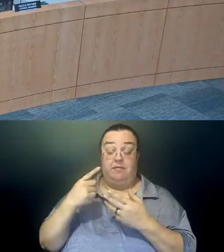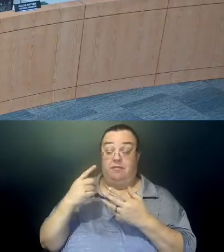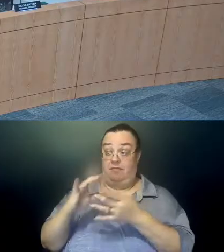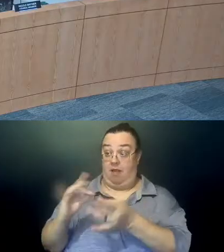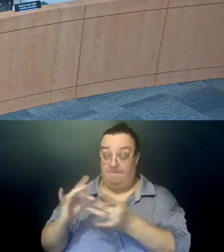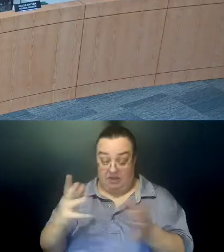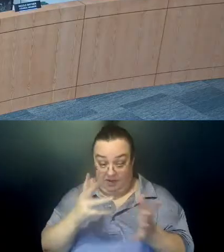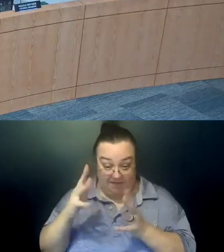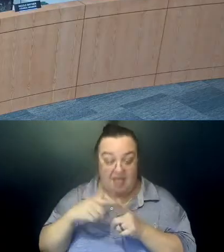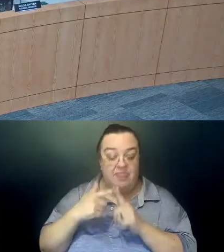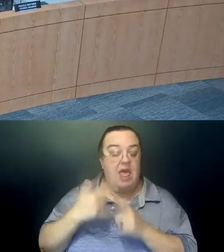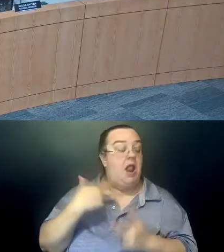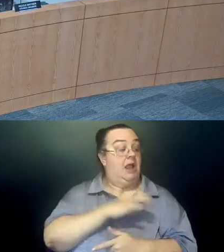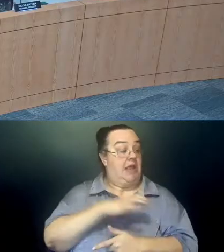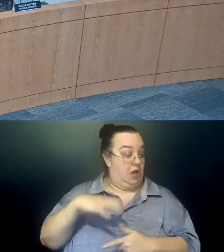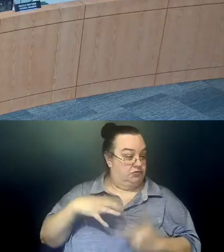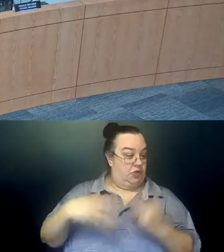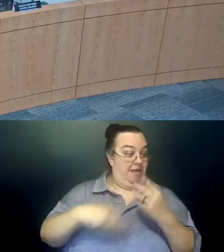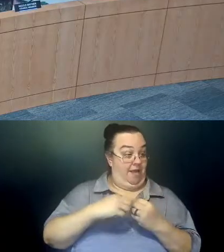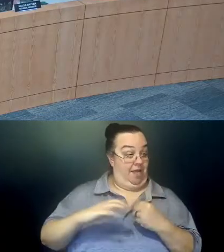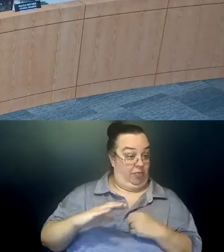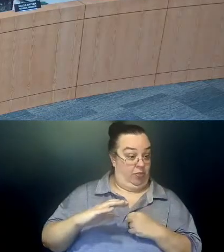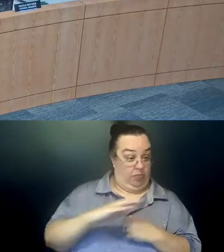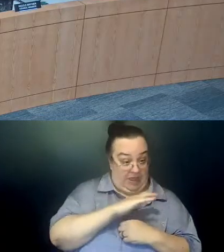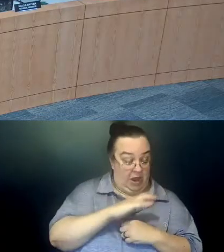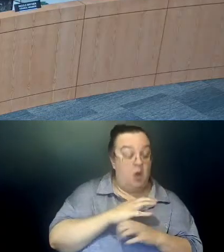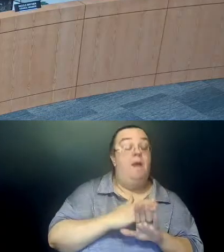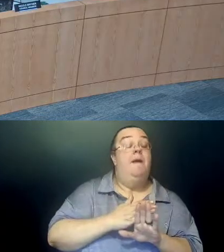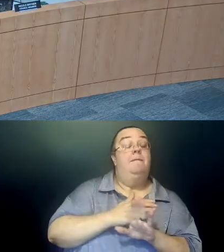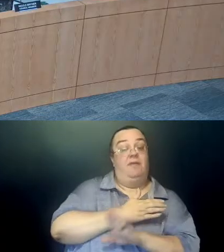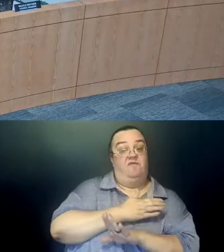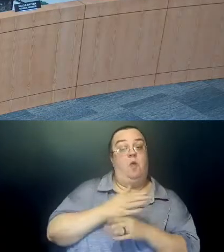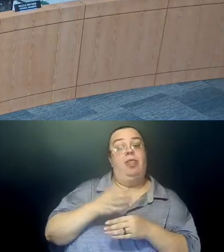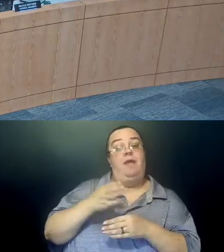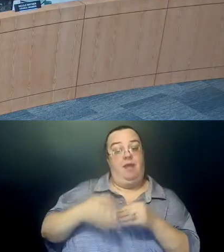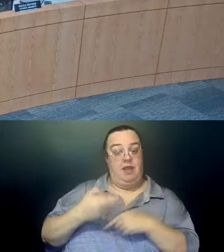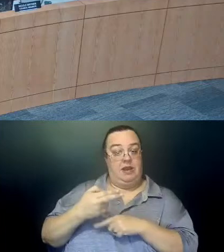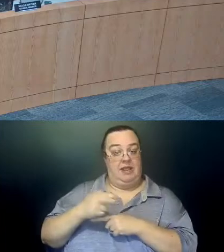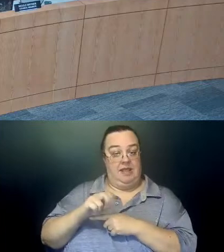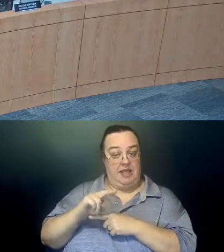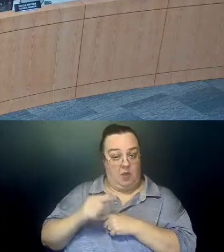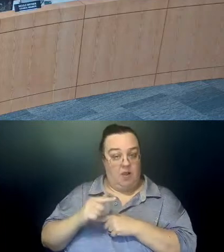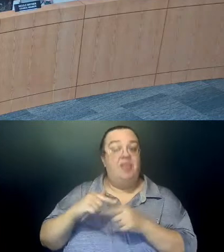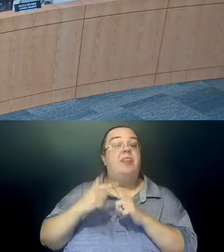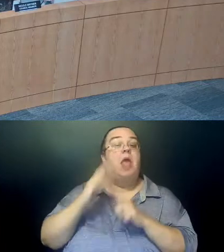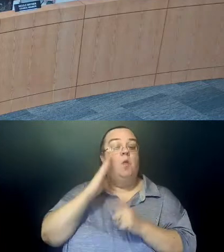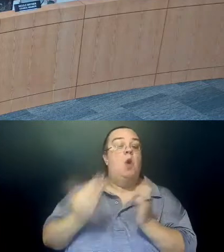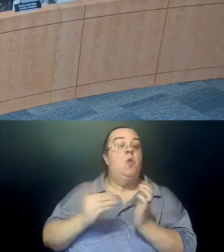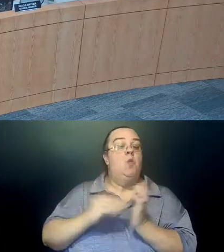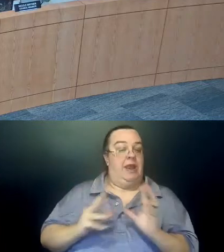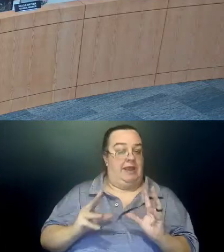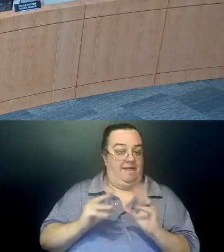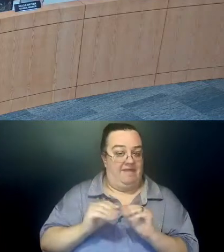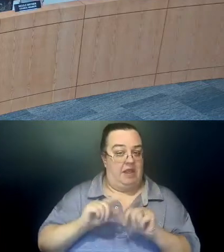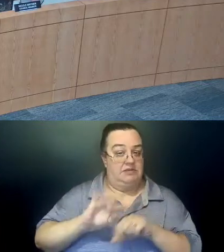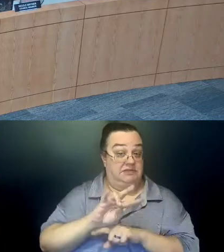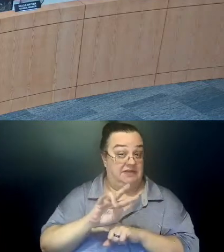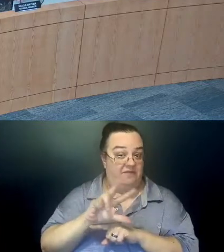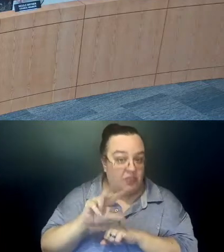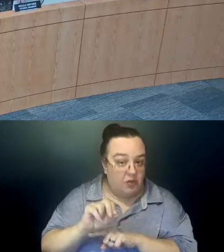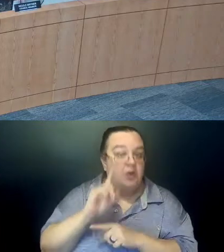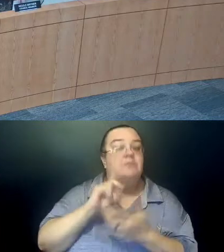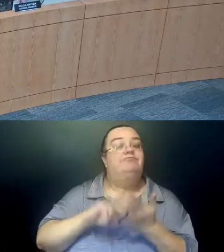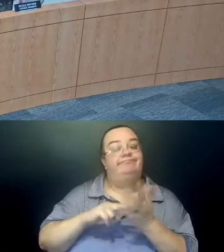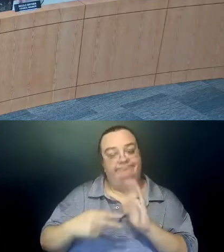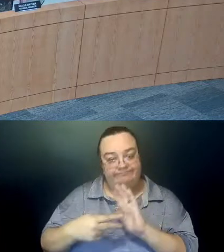they would like to add before the end of the hearing. And then we will reconvene at 7:30 to have essentially